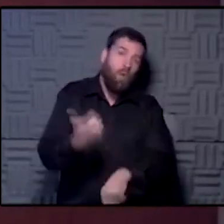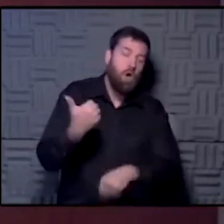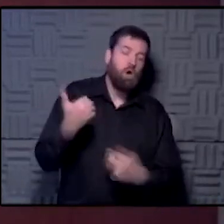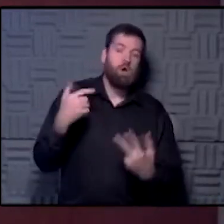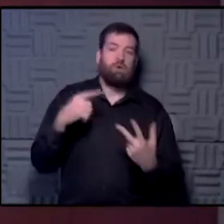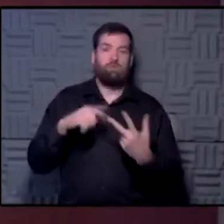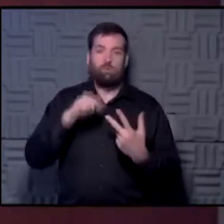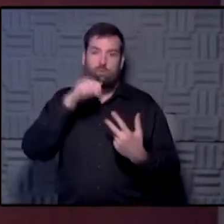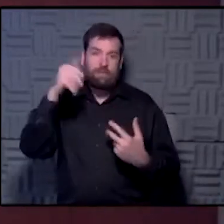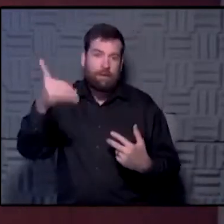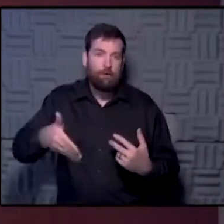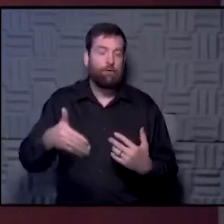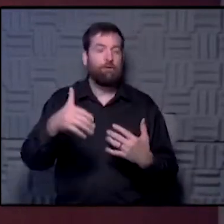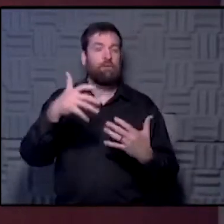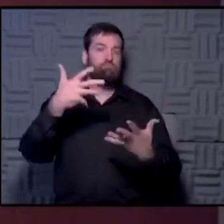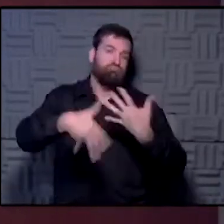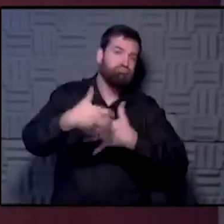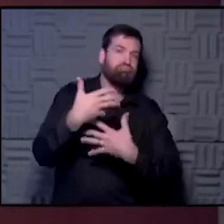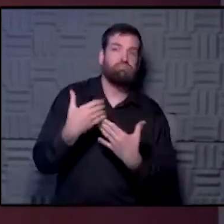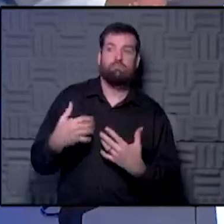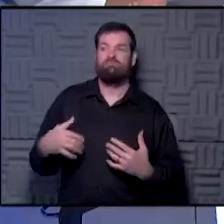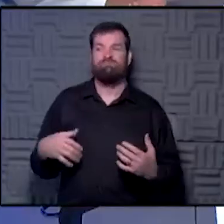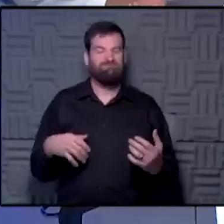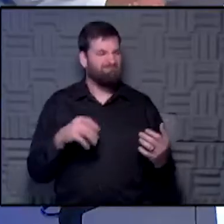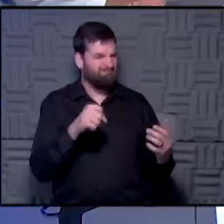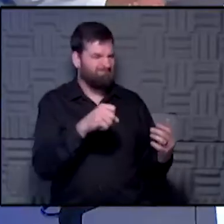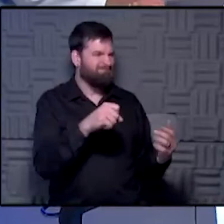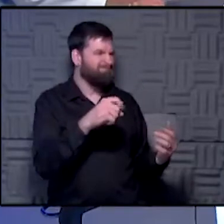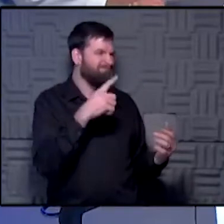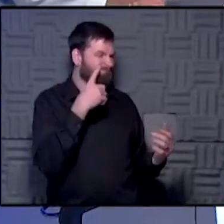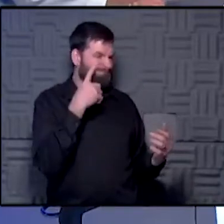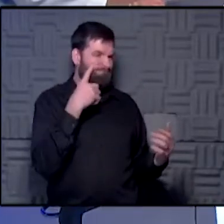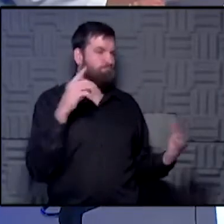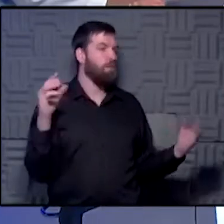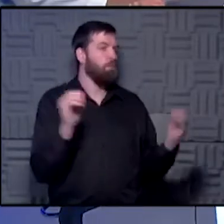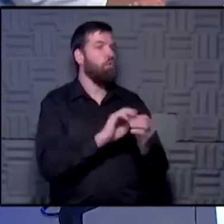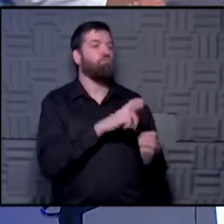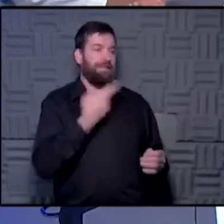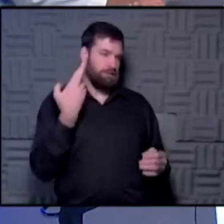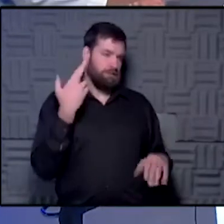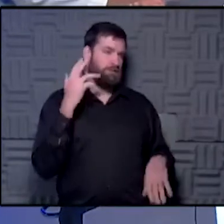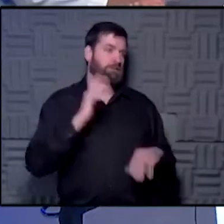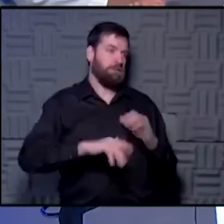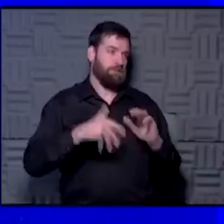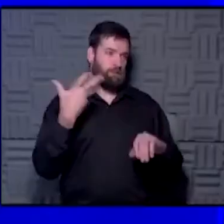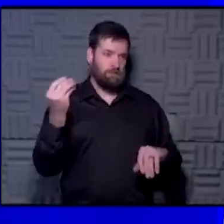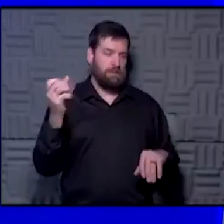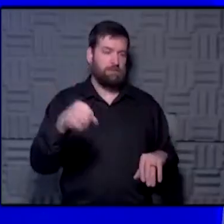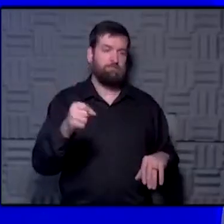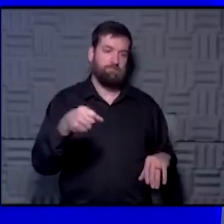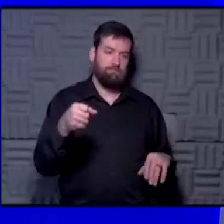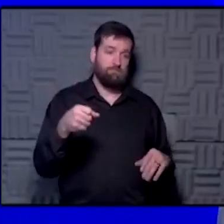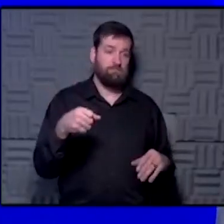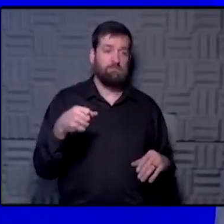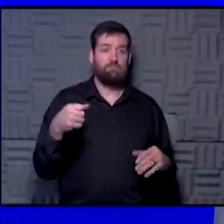duration, and that proximity to other people. Yeah, I still think it'll be certainly more risky than being outdoors, being indoors. But this